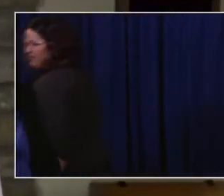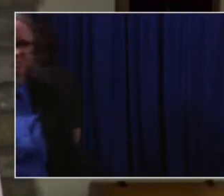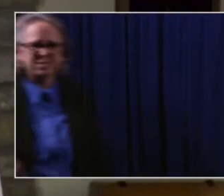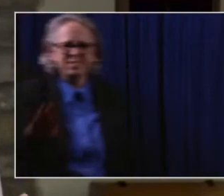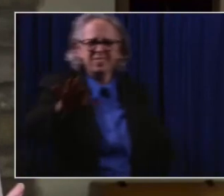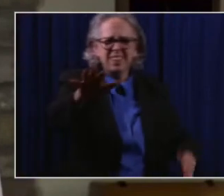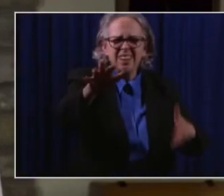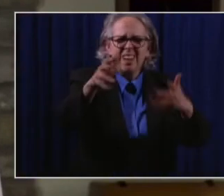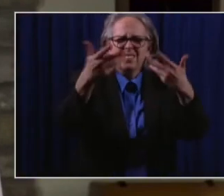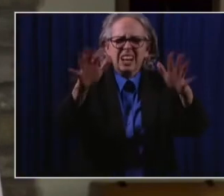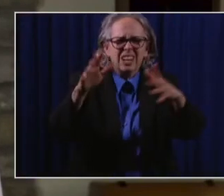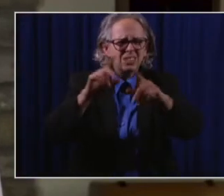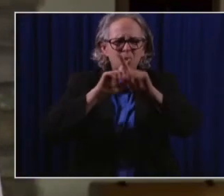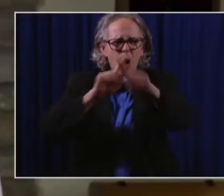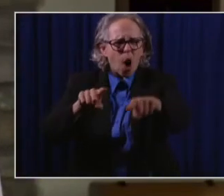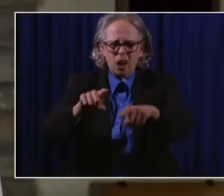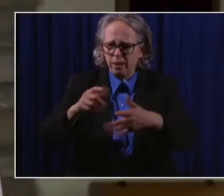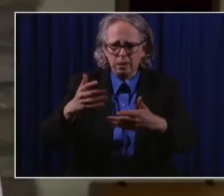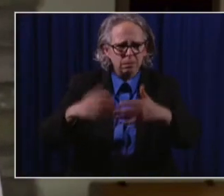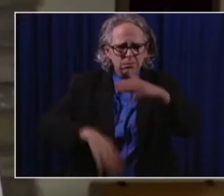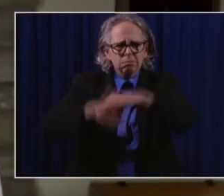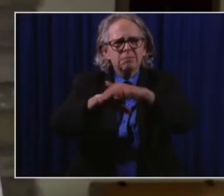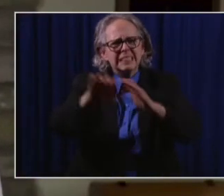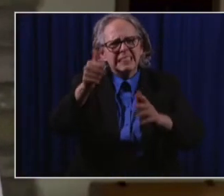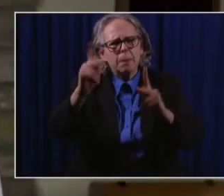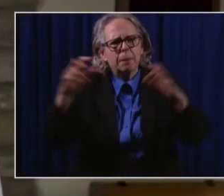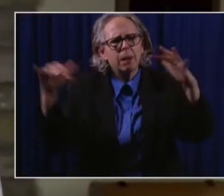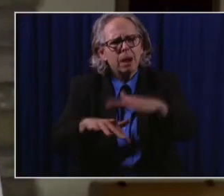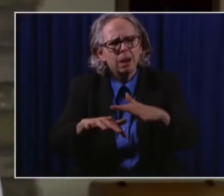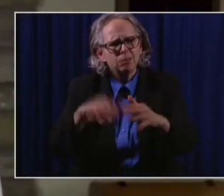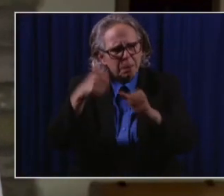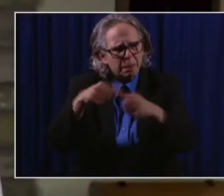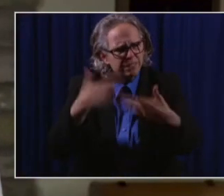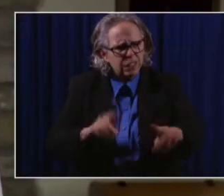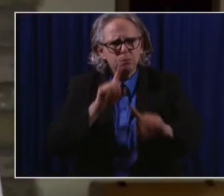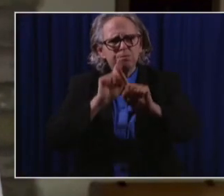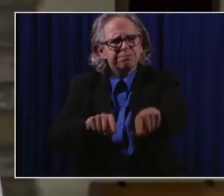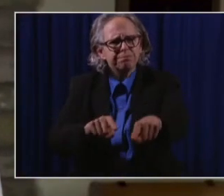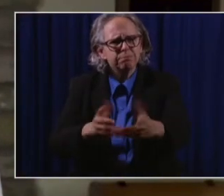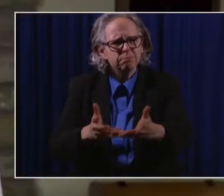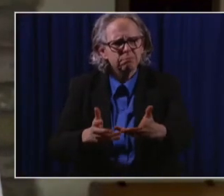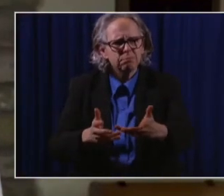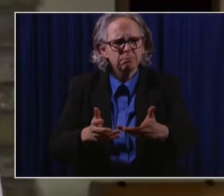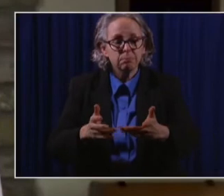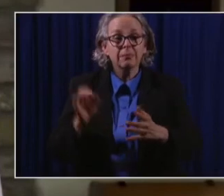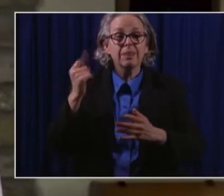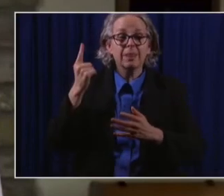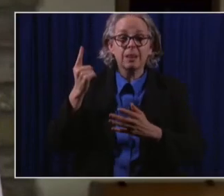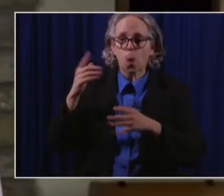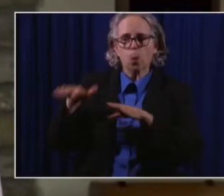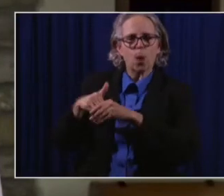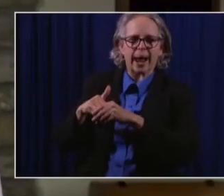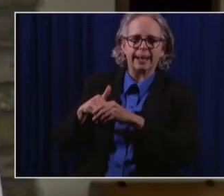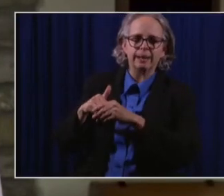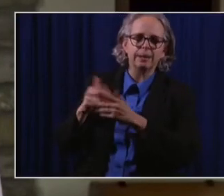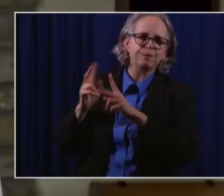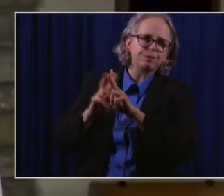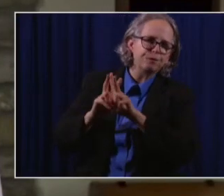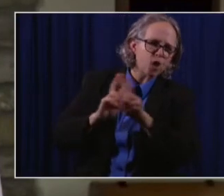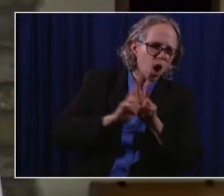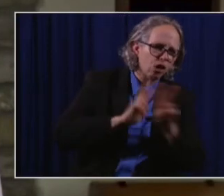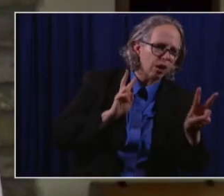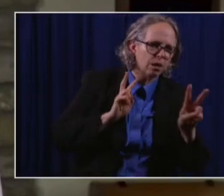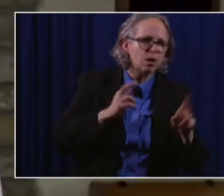a 10-person limit. We made the exception for weddings, funerals, religious services,